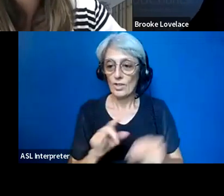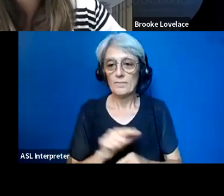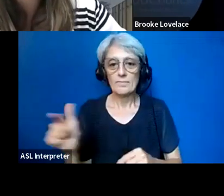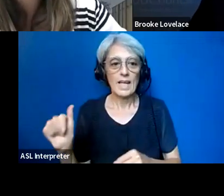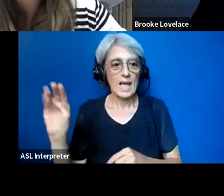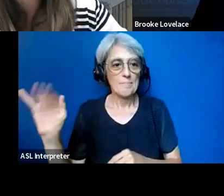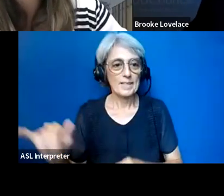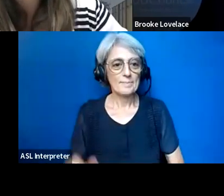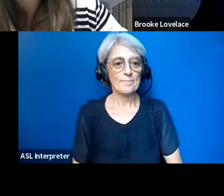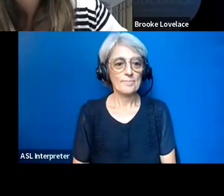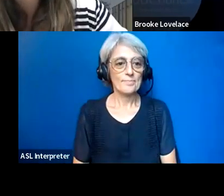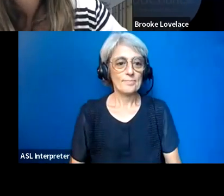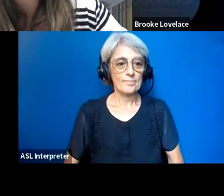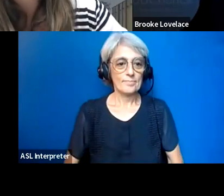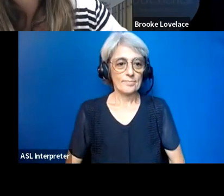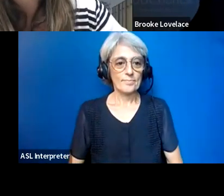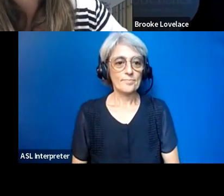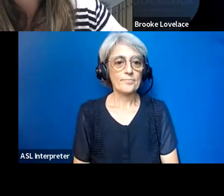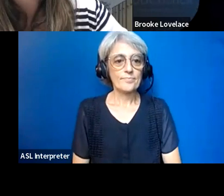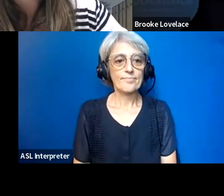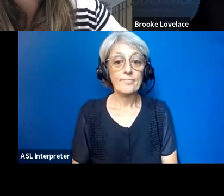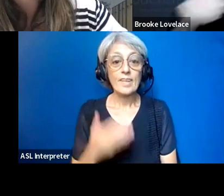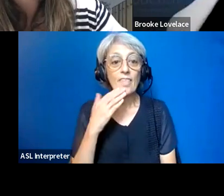Amy. Thanks, Brooke.